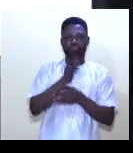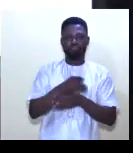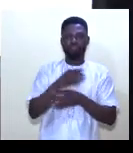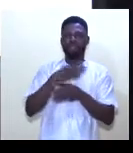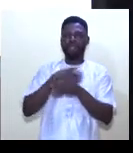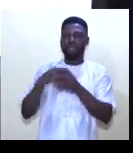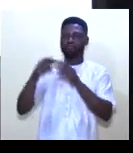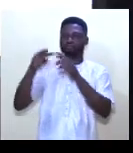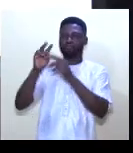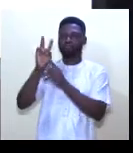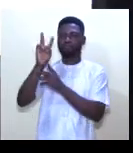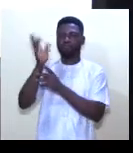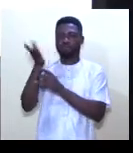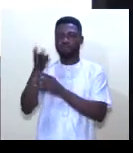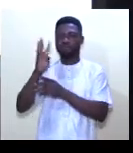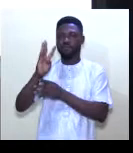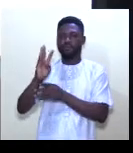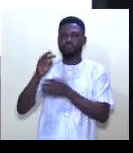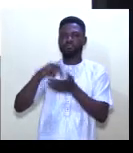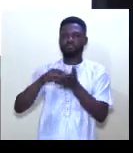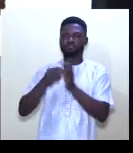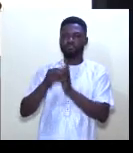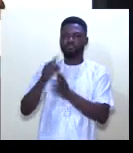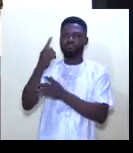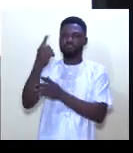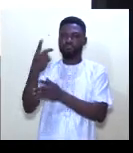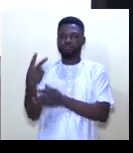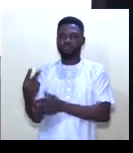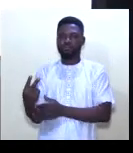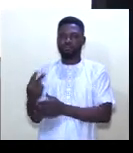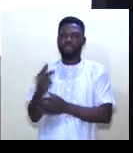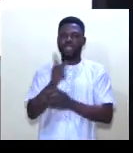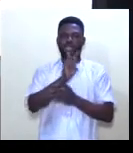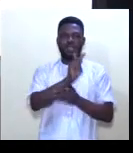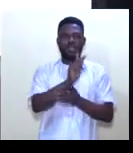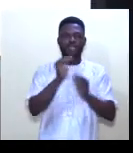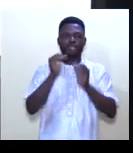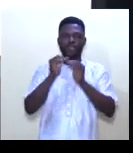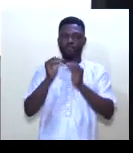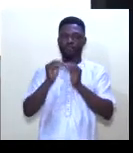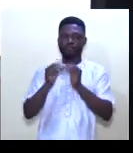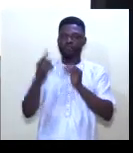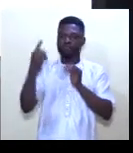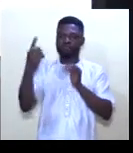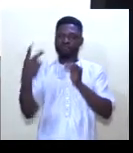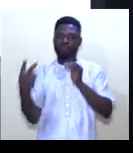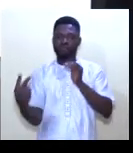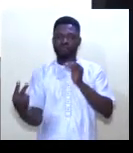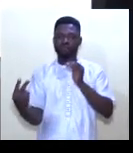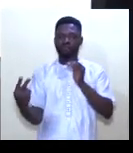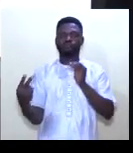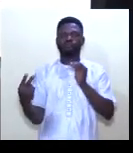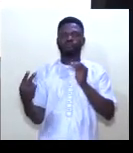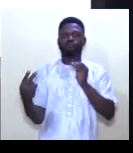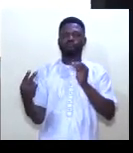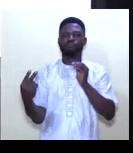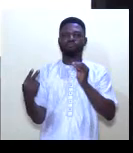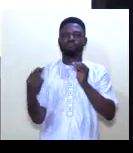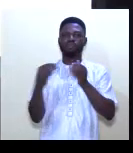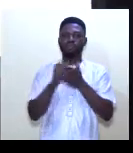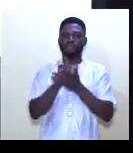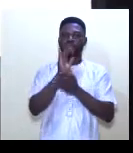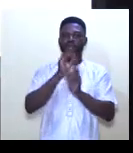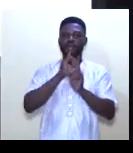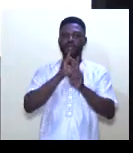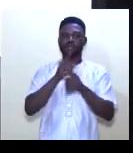4 cancels 4. 2 goes here 1, 2 goes here 2. So here I'm left with k, and on the right side I'm left with 1 over